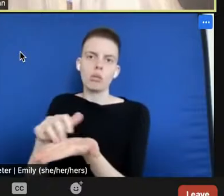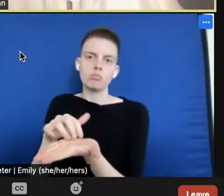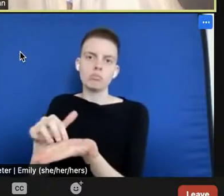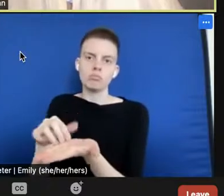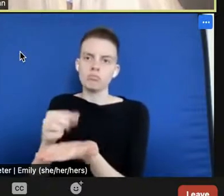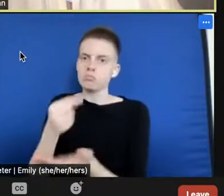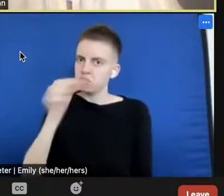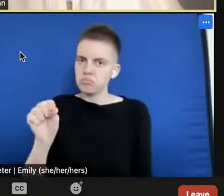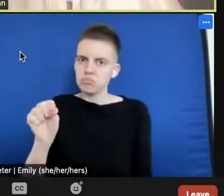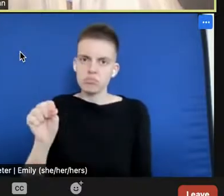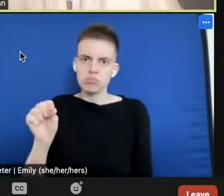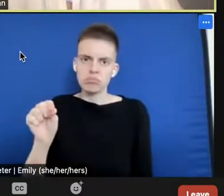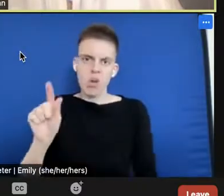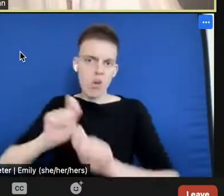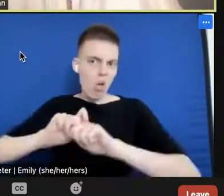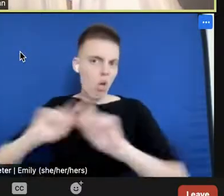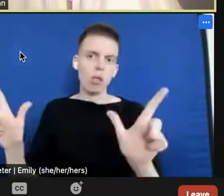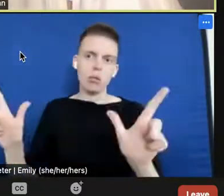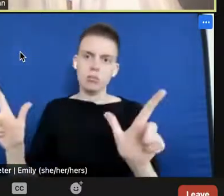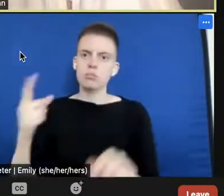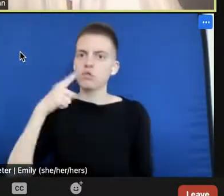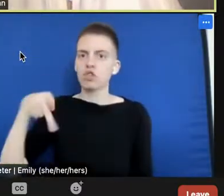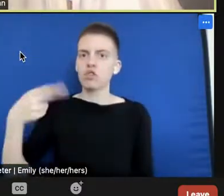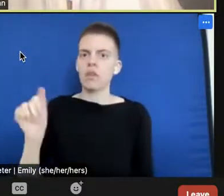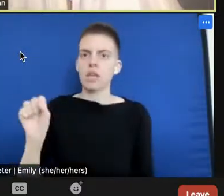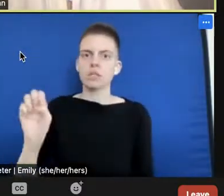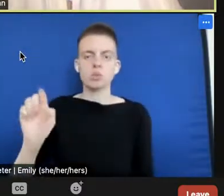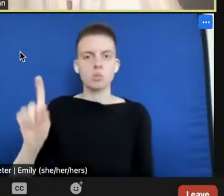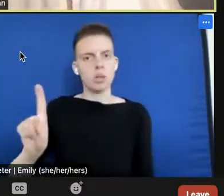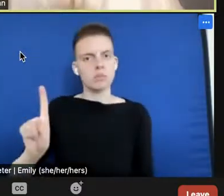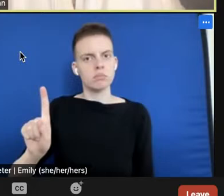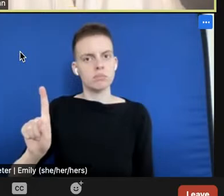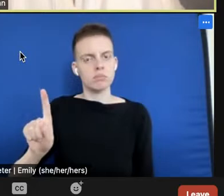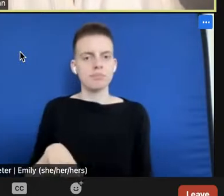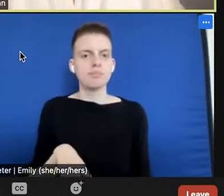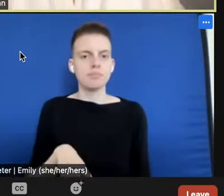All children in phase 1 should be offered Braille.